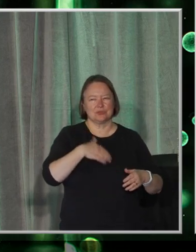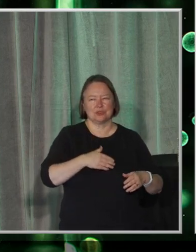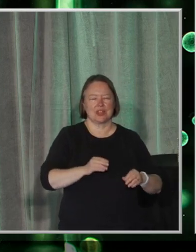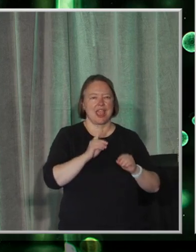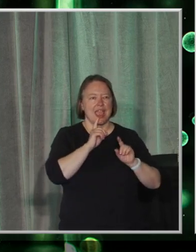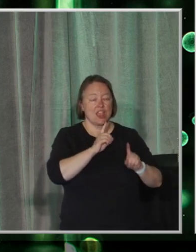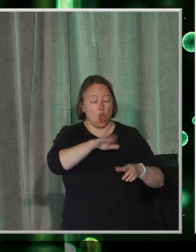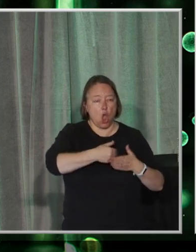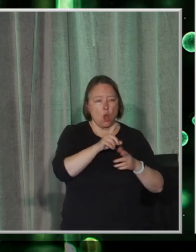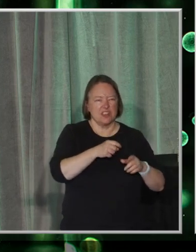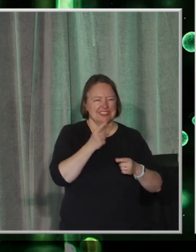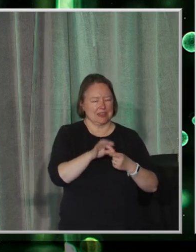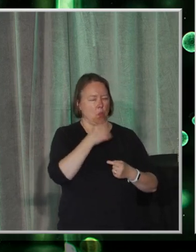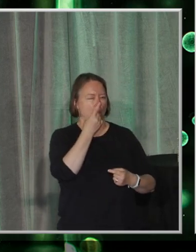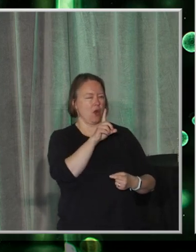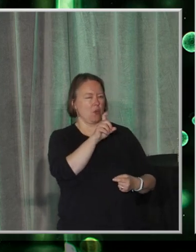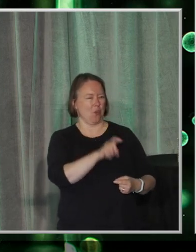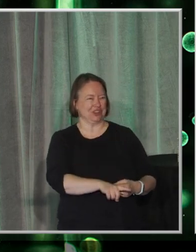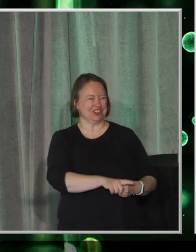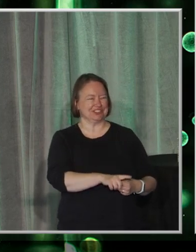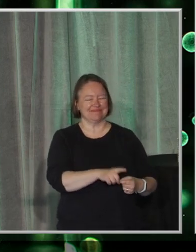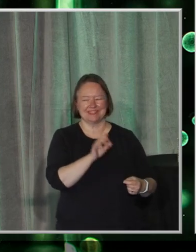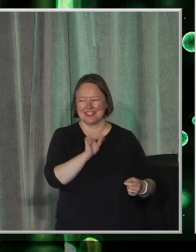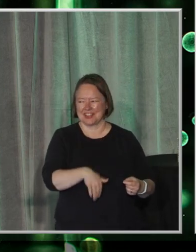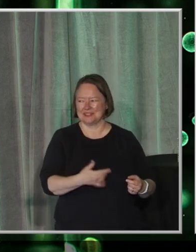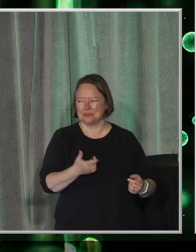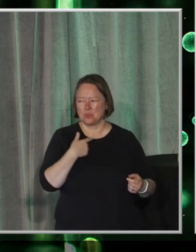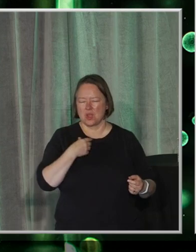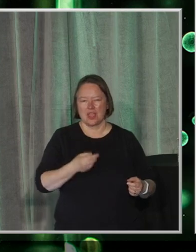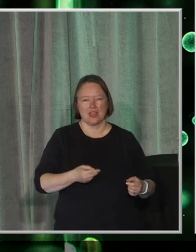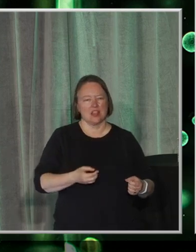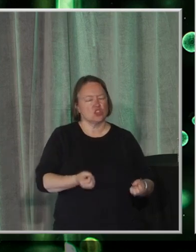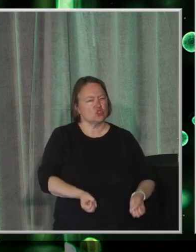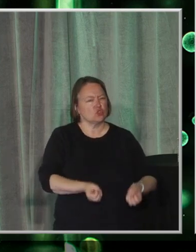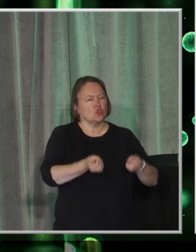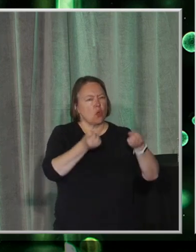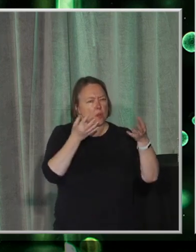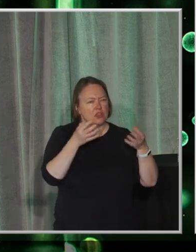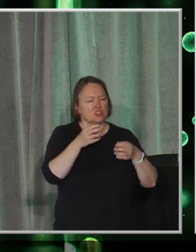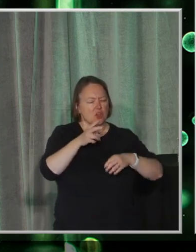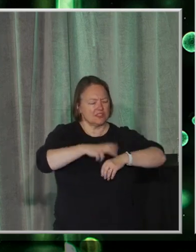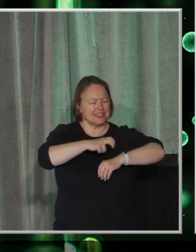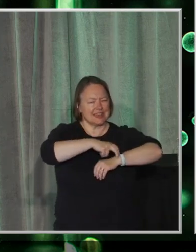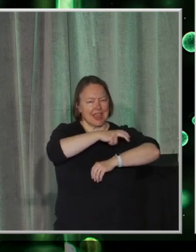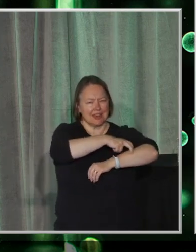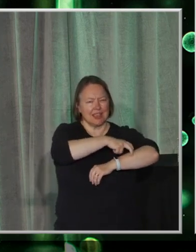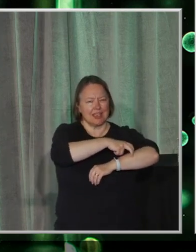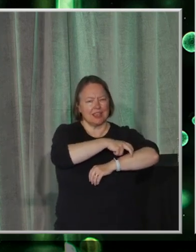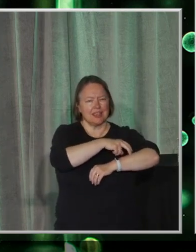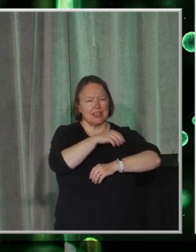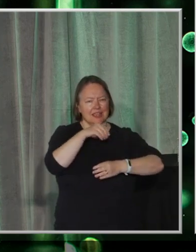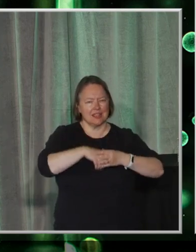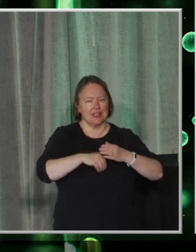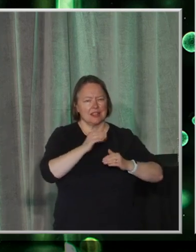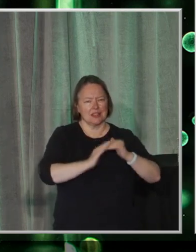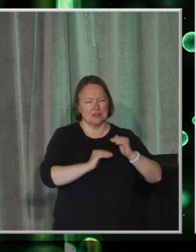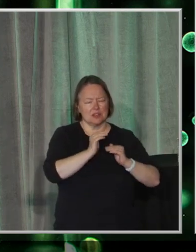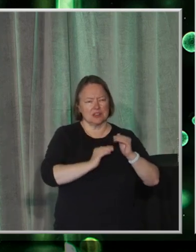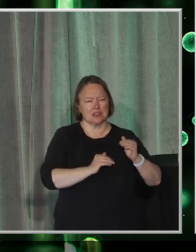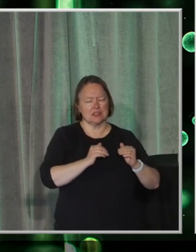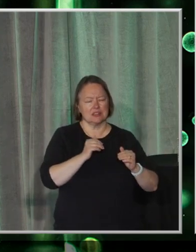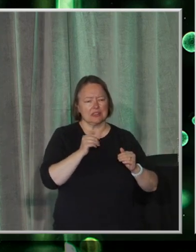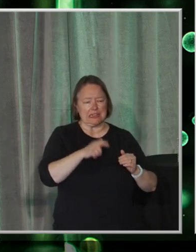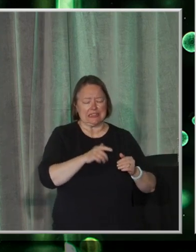my questions except for one, and that is, with such a high concentration of the Senene in the facility, is there